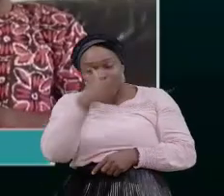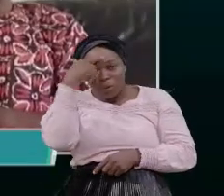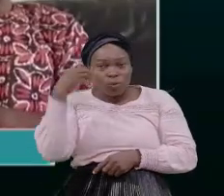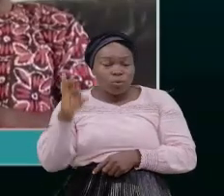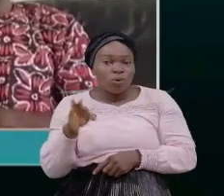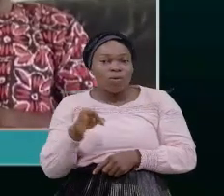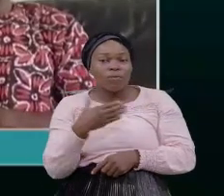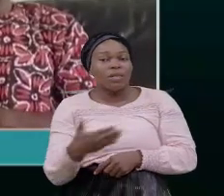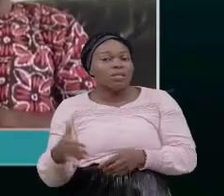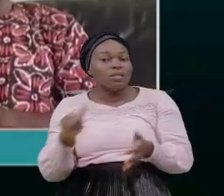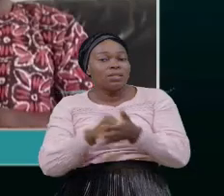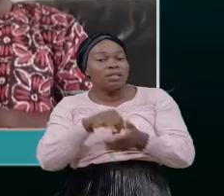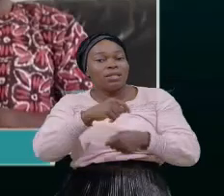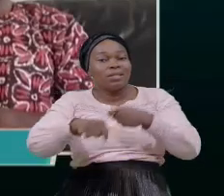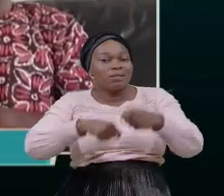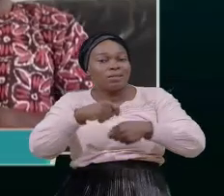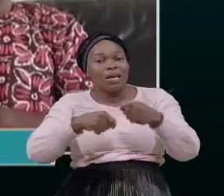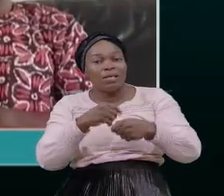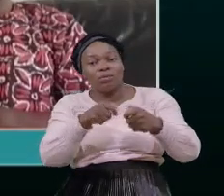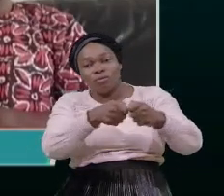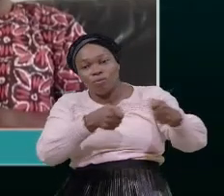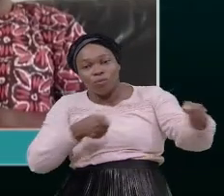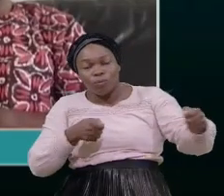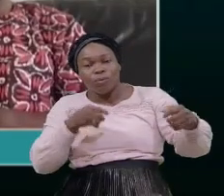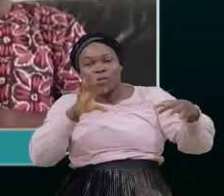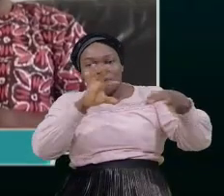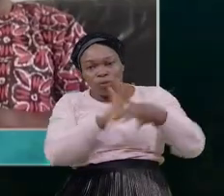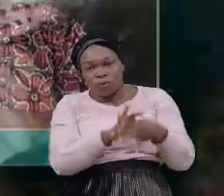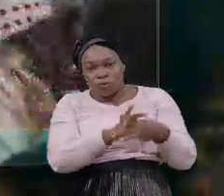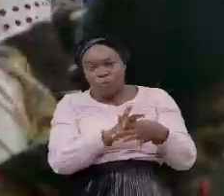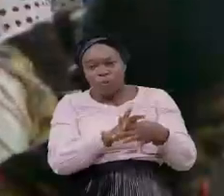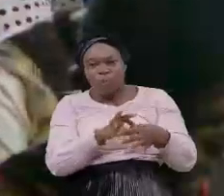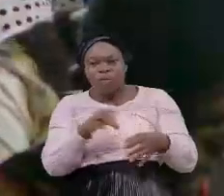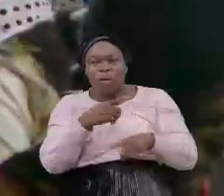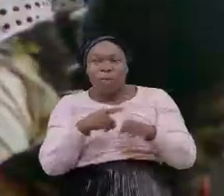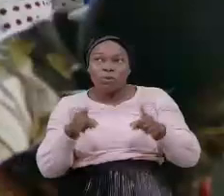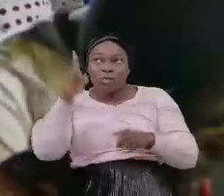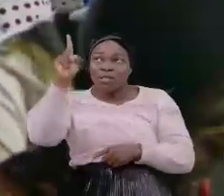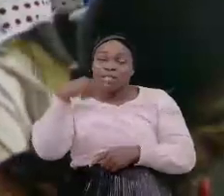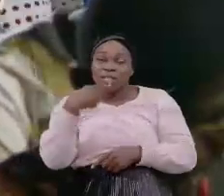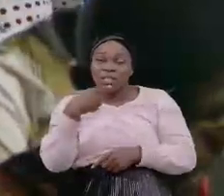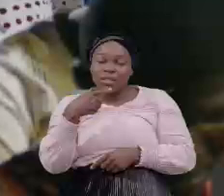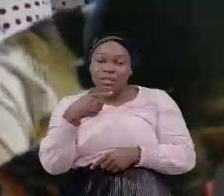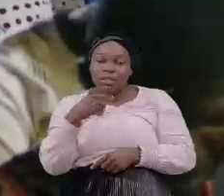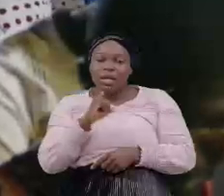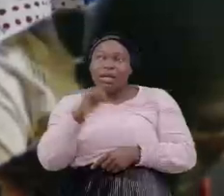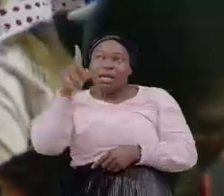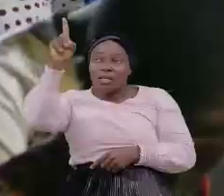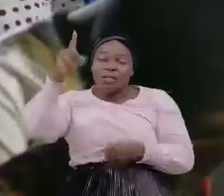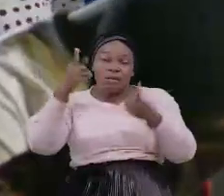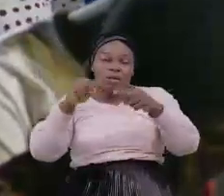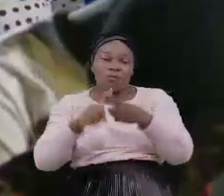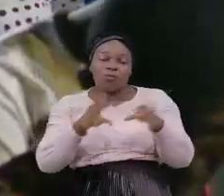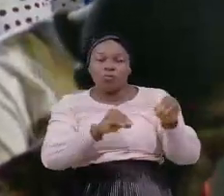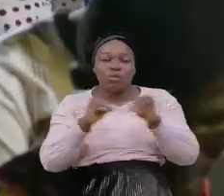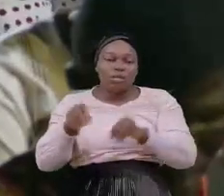says, I come to set you free. From your sin, he comes to set you free. From your